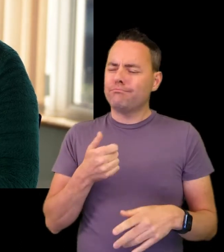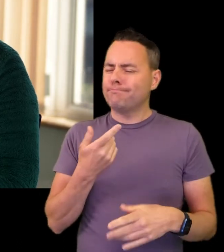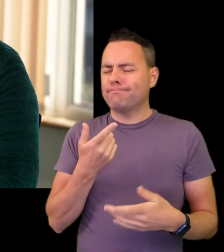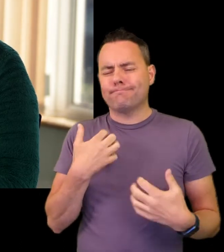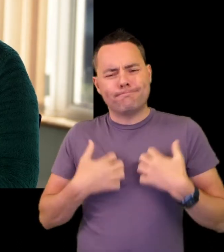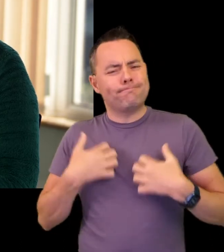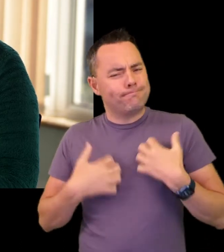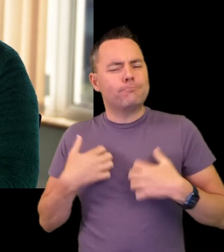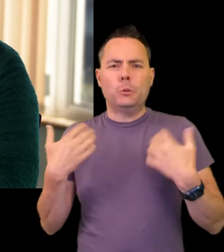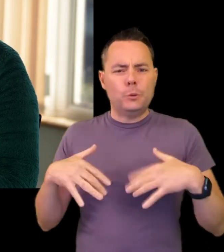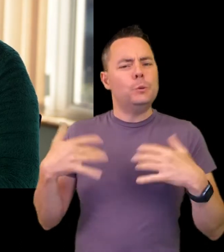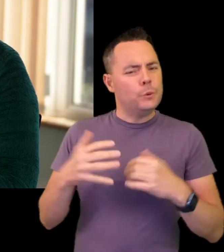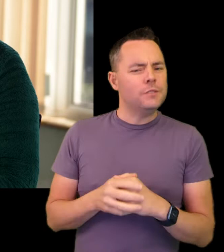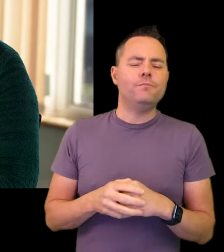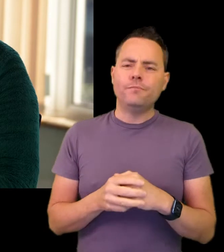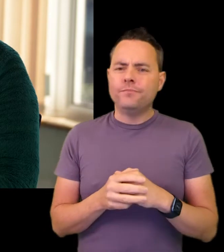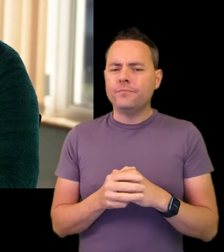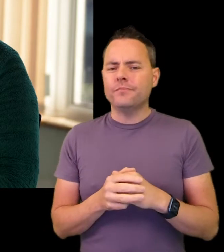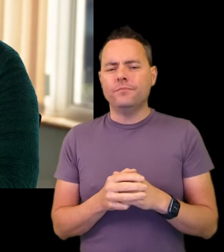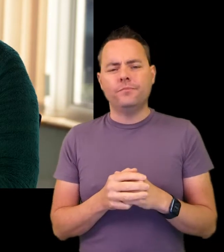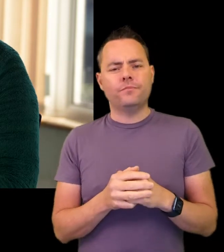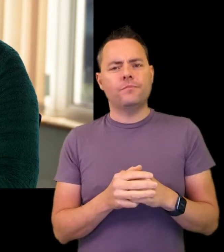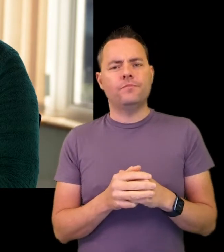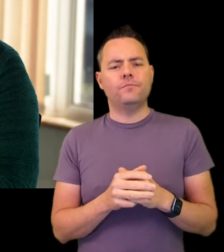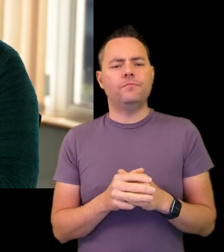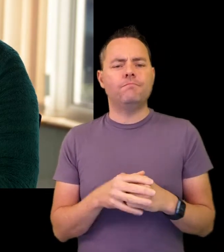always had a passion for